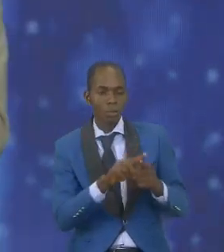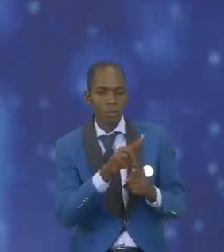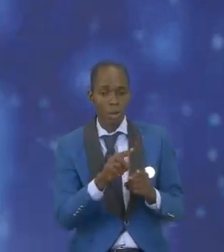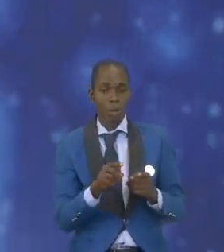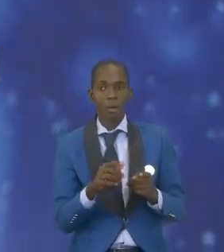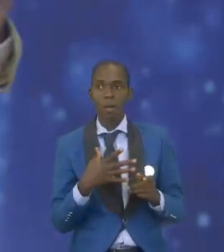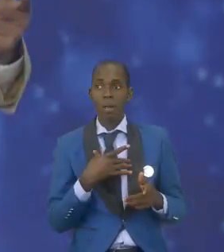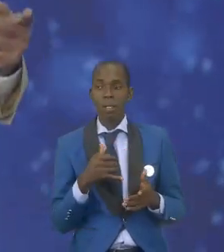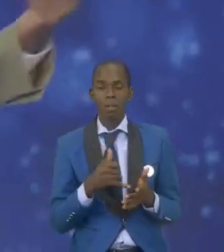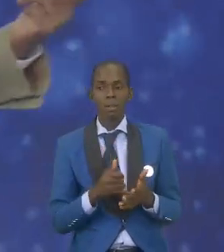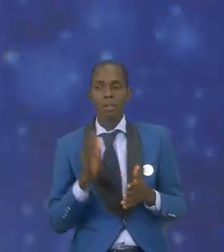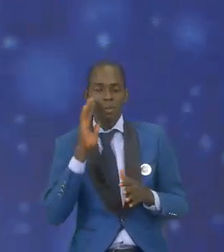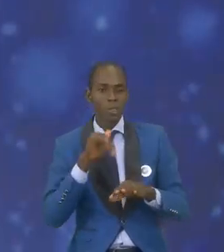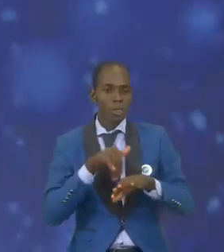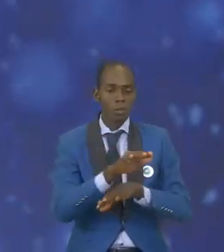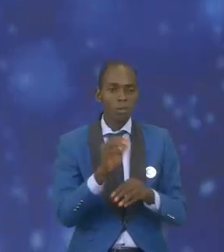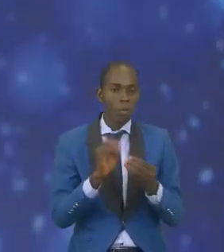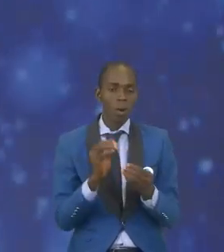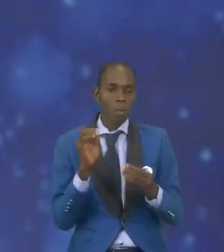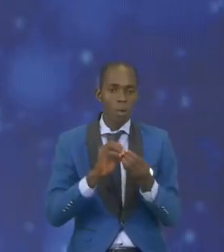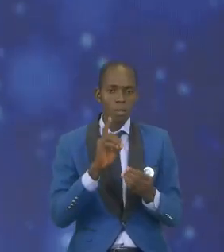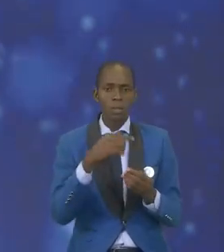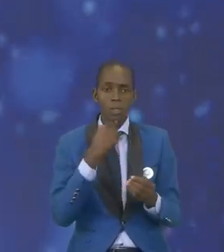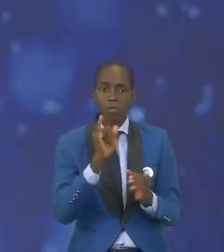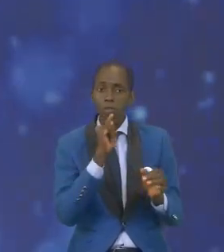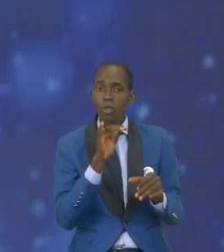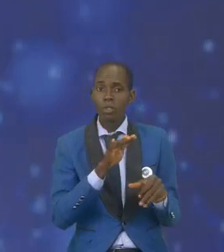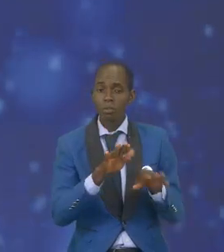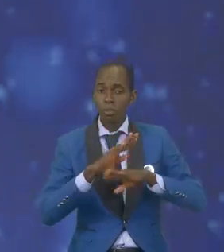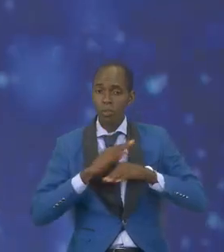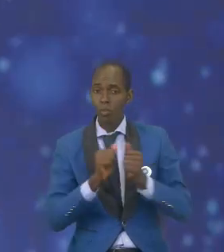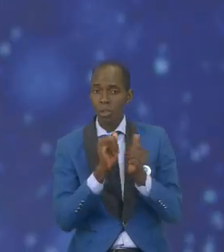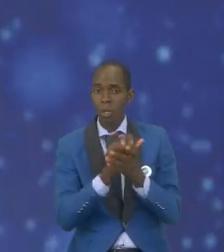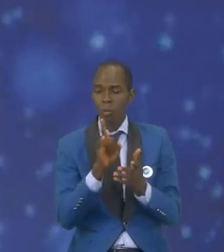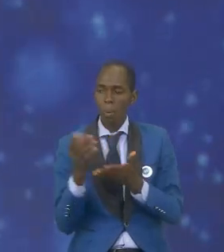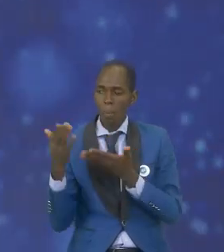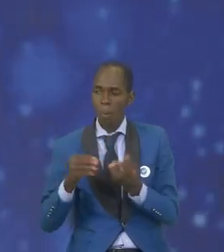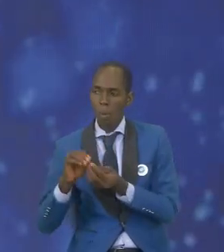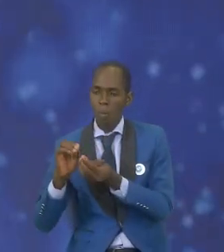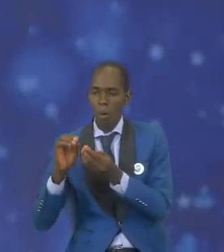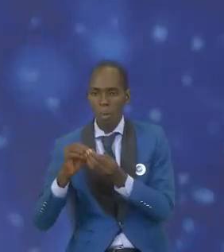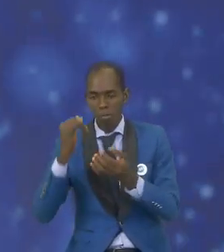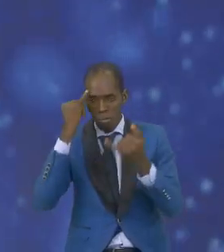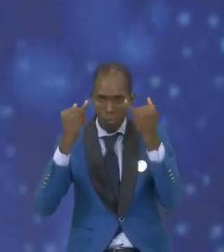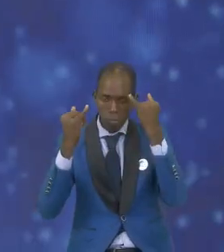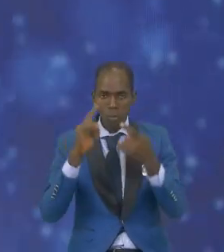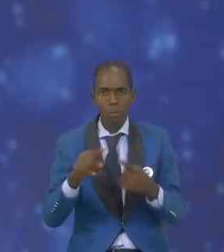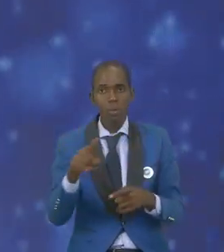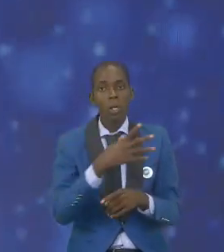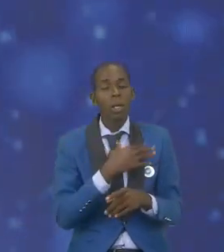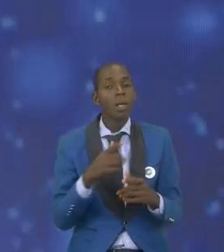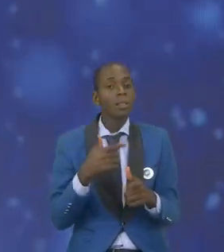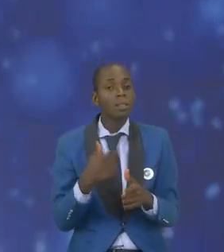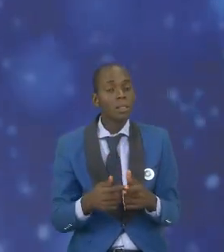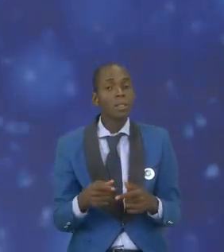that site is not enough, look at this, look at this, look at this. And then for you to know, they